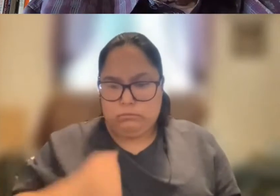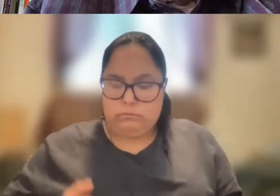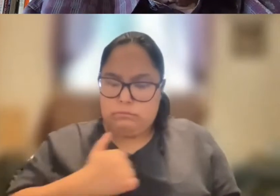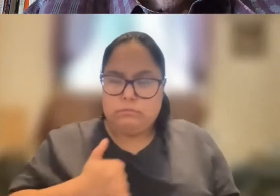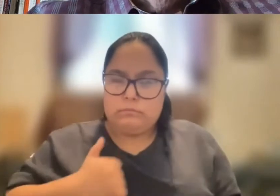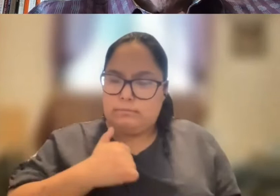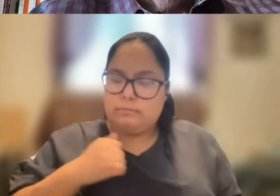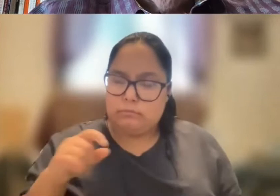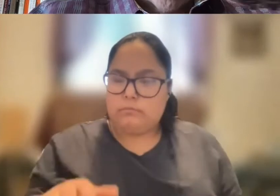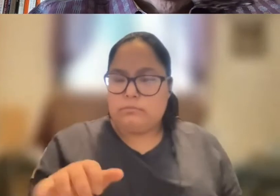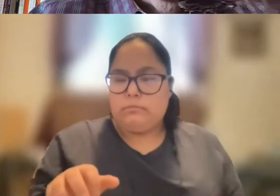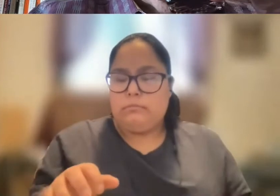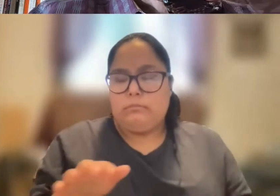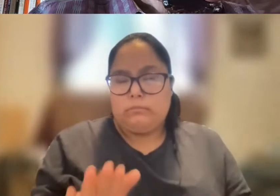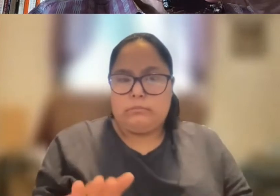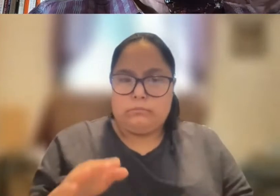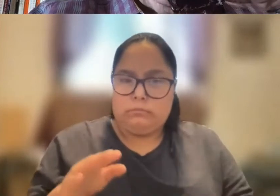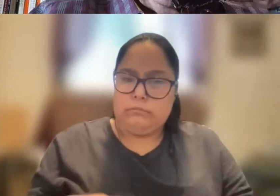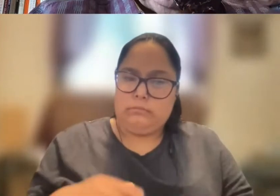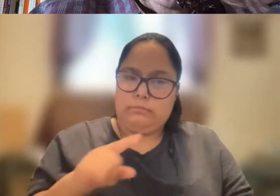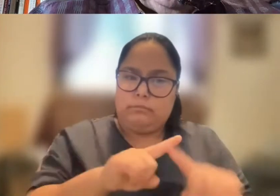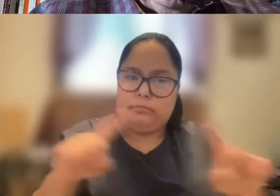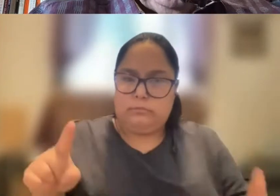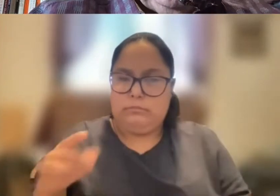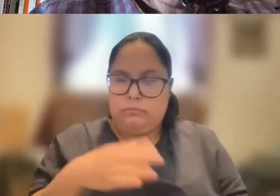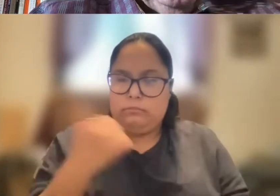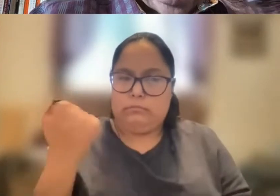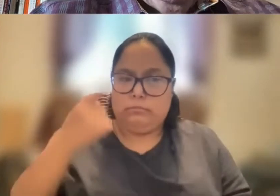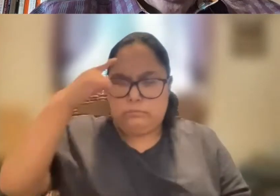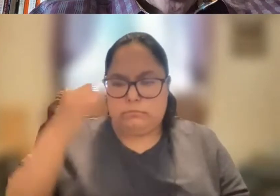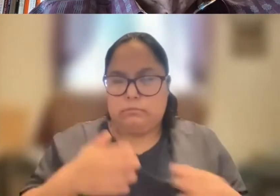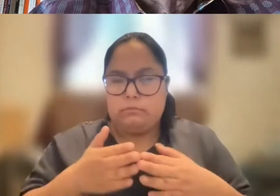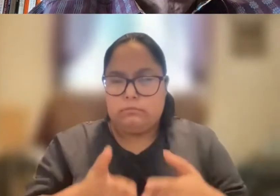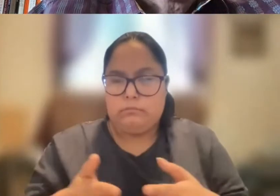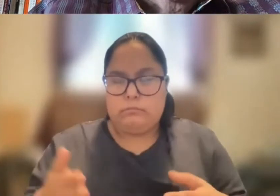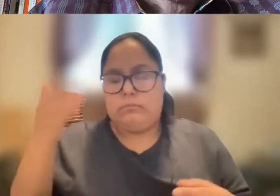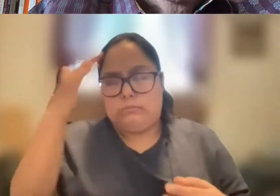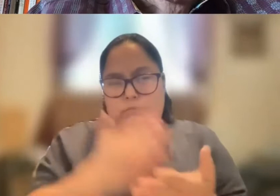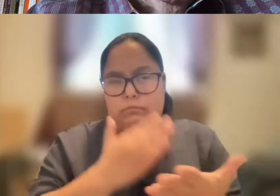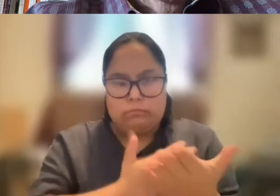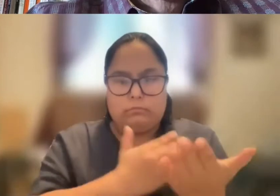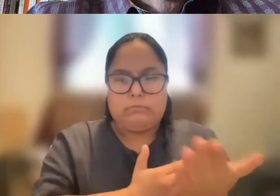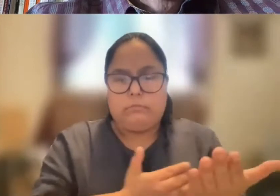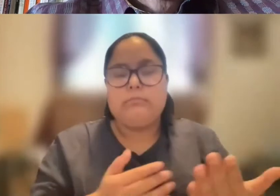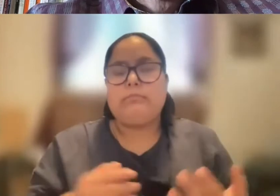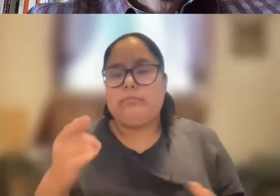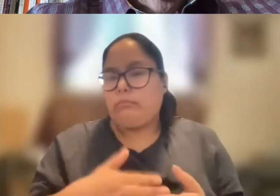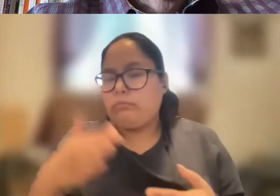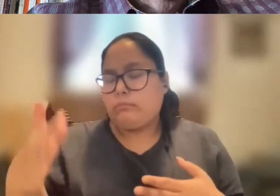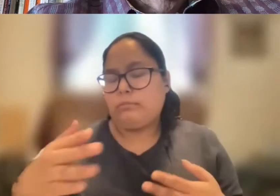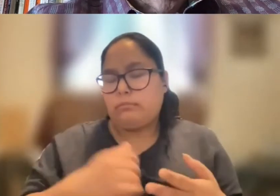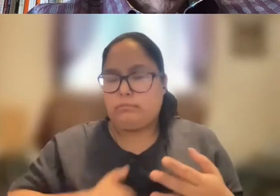his was, first of all, he refused to make the apology until he had a plan of going forward after the apology.